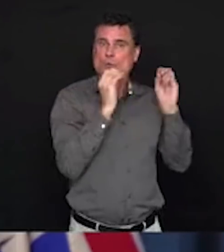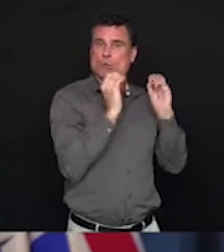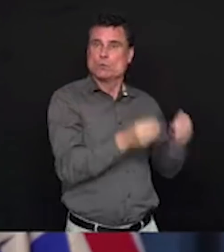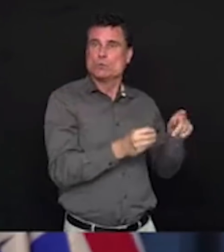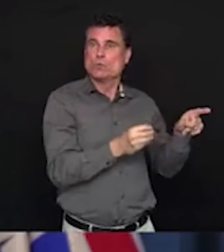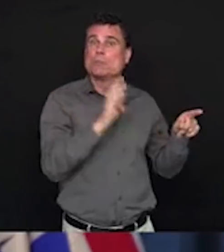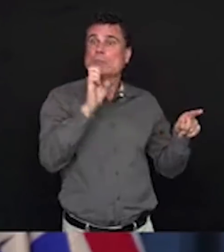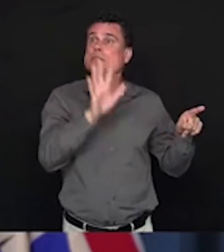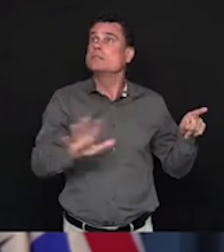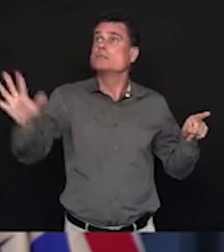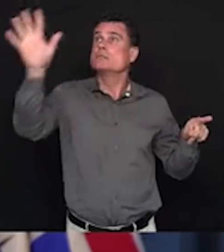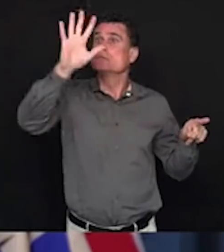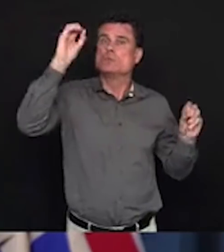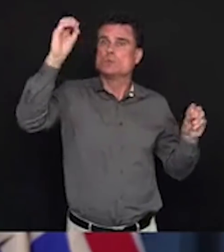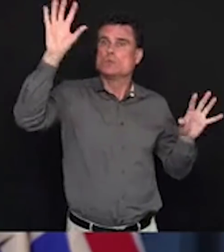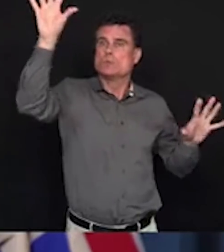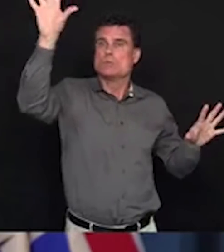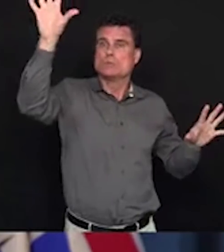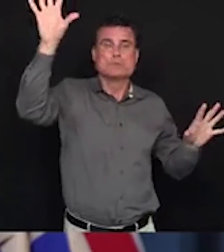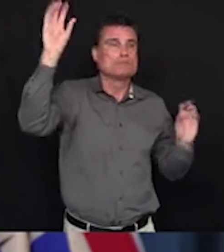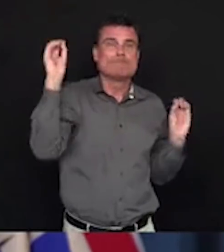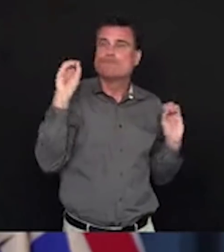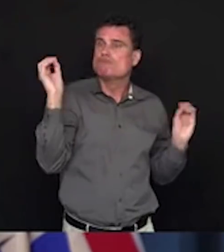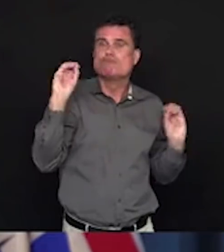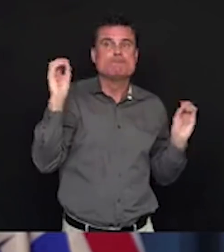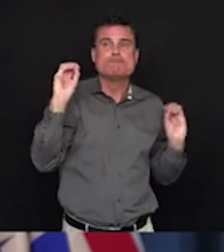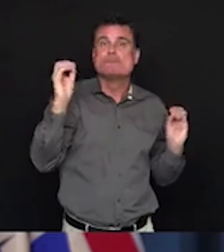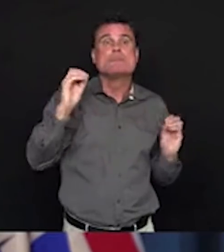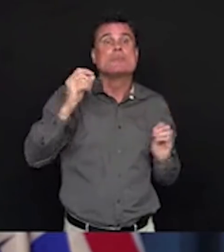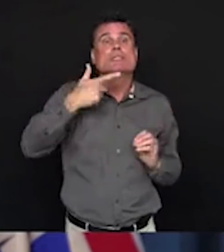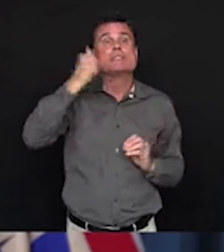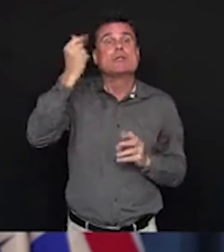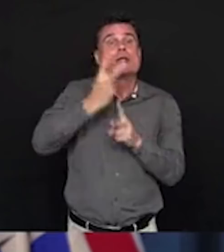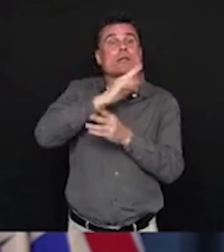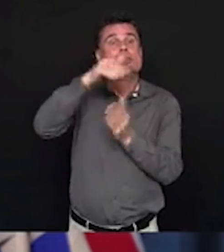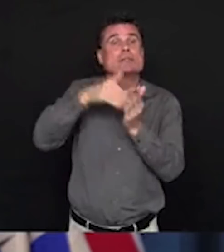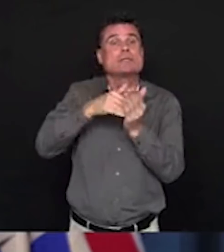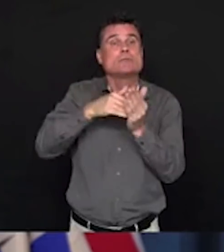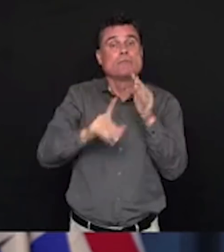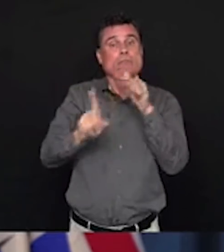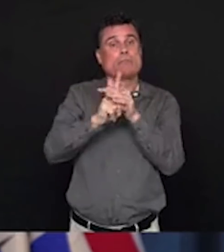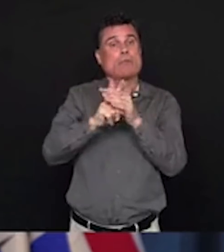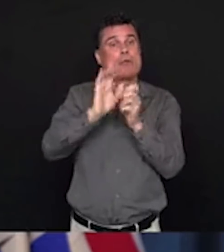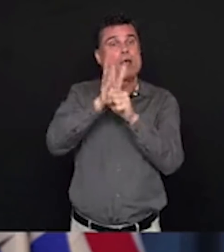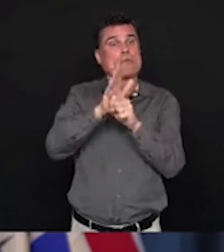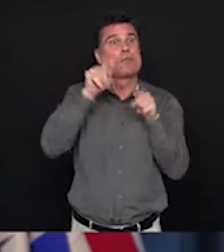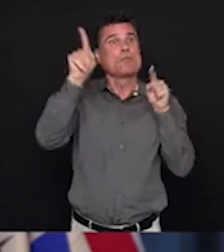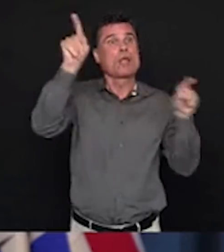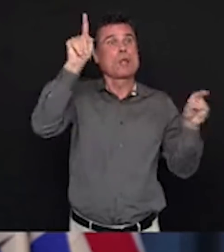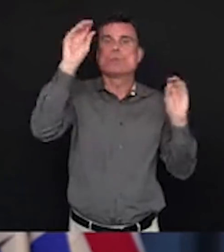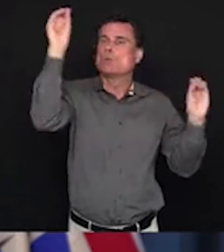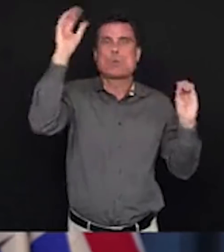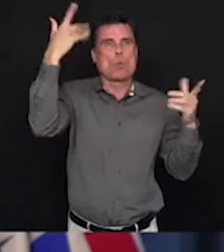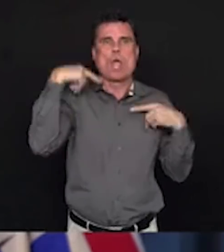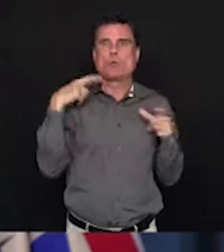learning from the initial outbreaks, learning from what happened in Washington State, and trying to do the best we can to